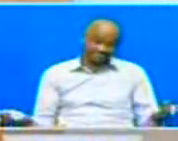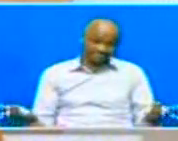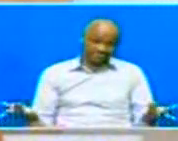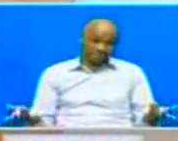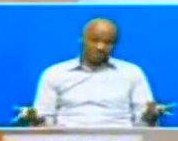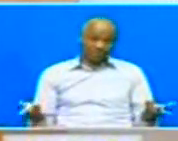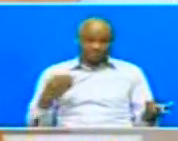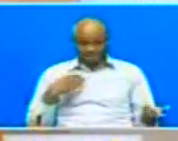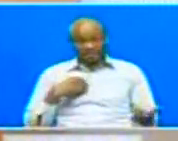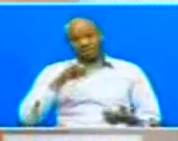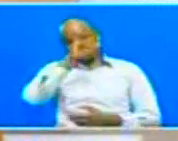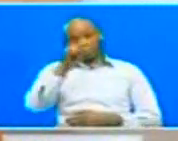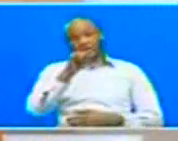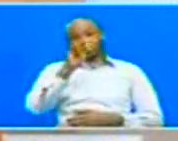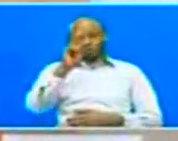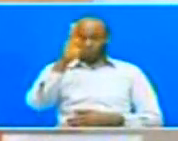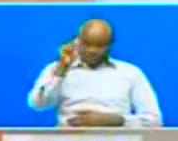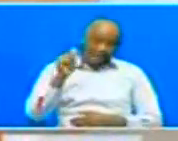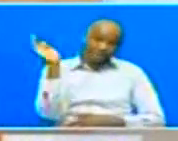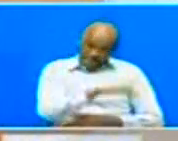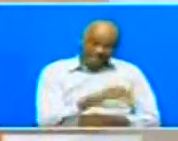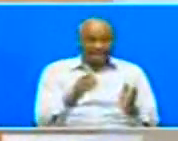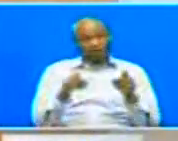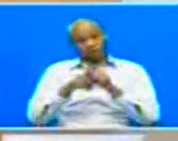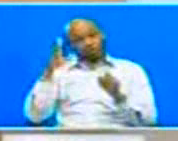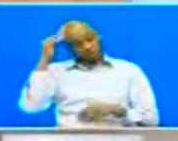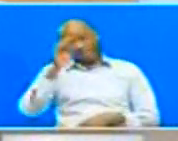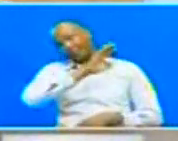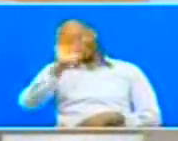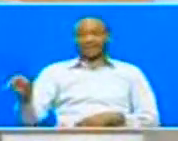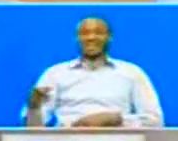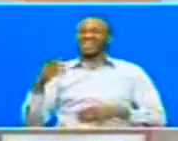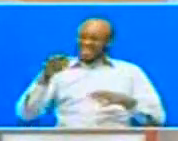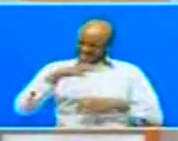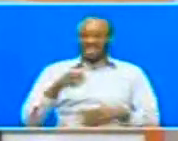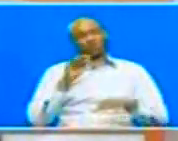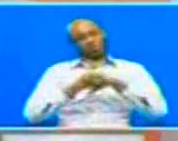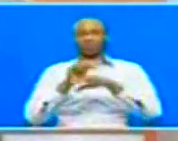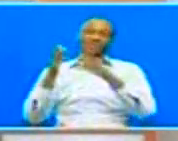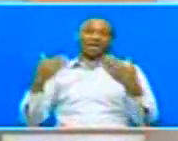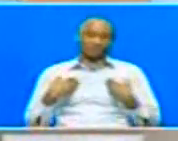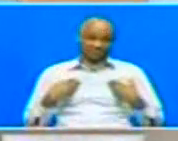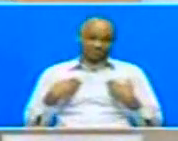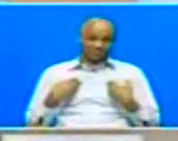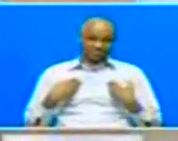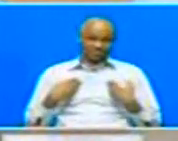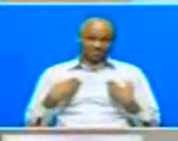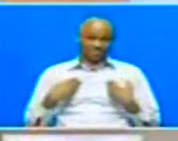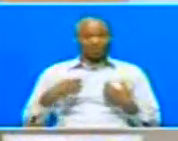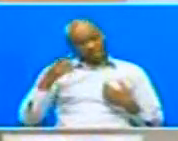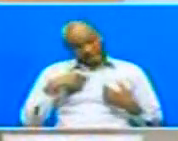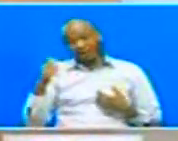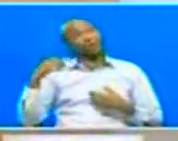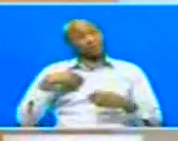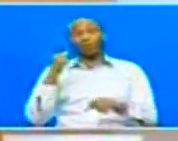Southern Somalia and Jubaland is fairly secure. There are several areas which are secure and safe. Mm-hmm. There are Jubalanders living